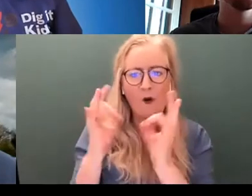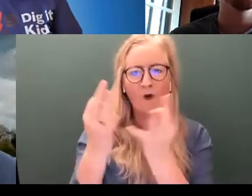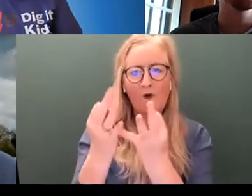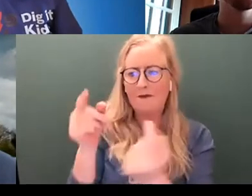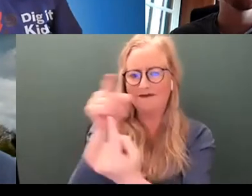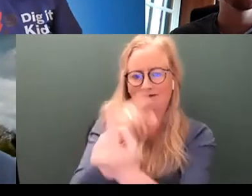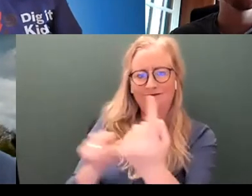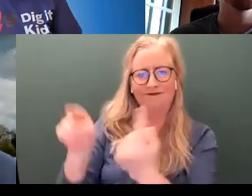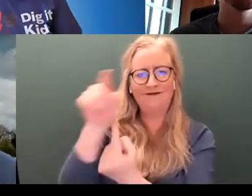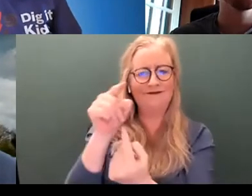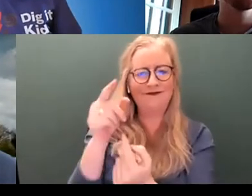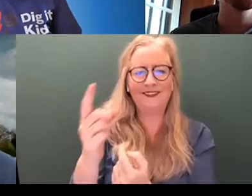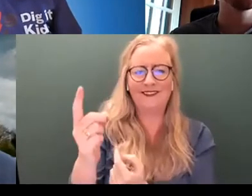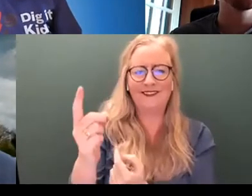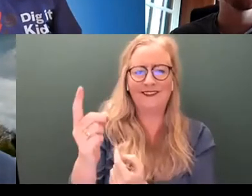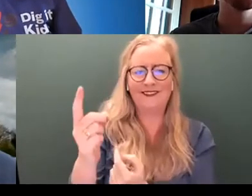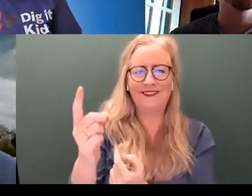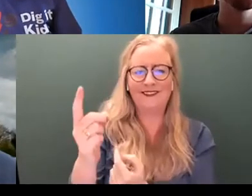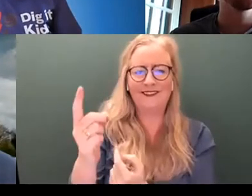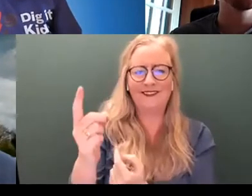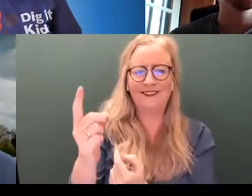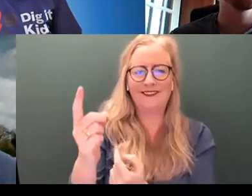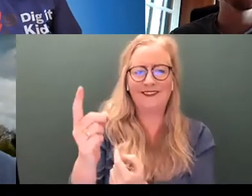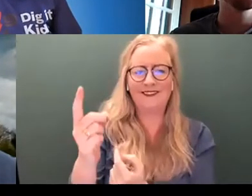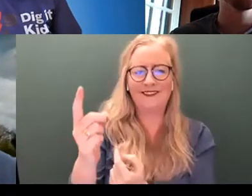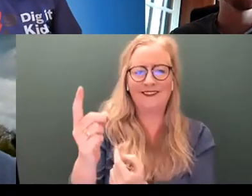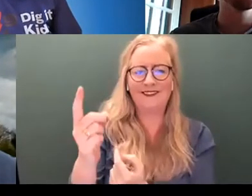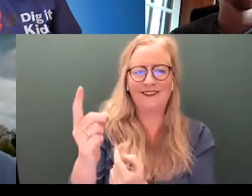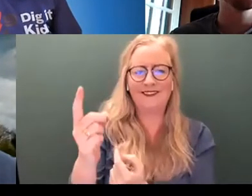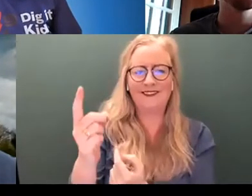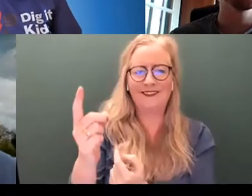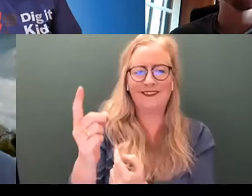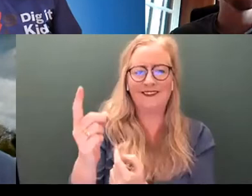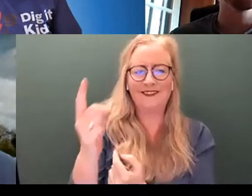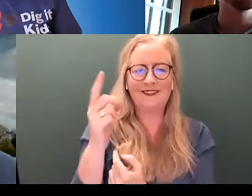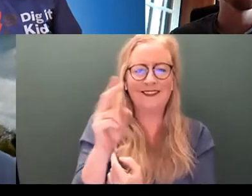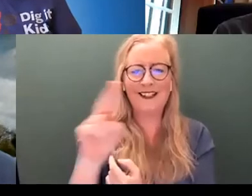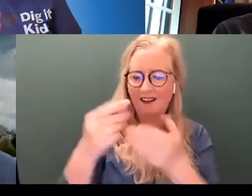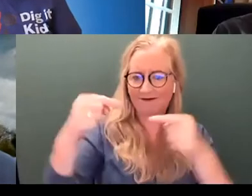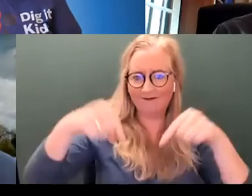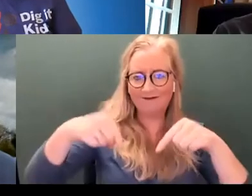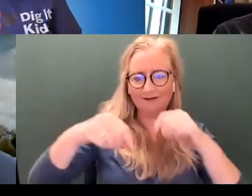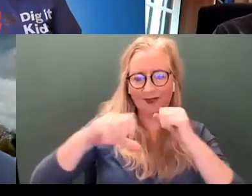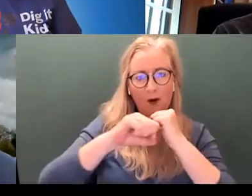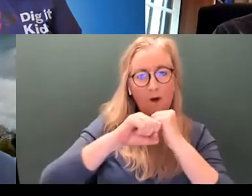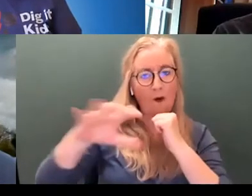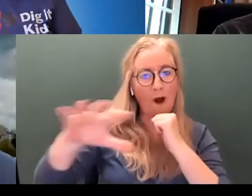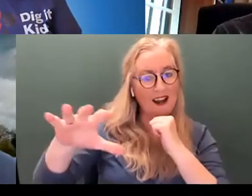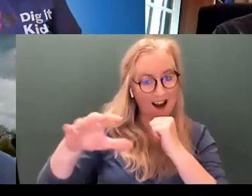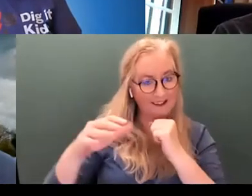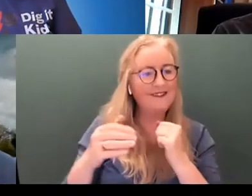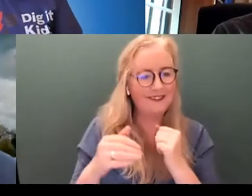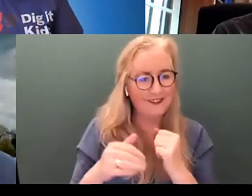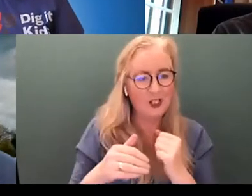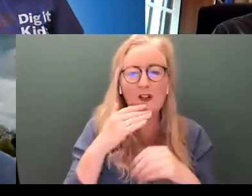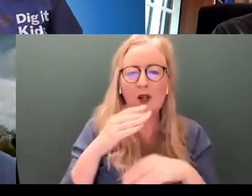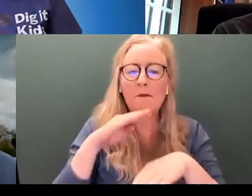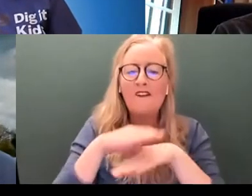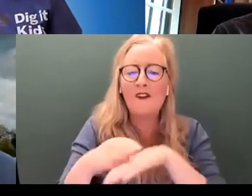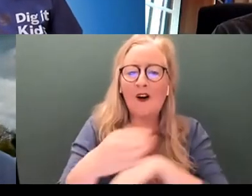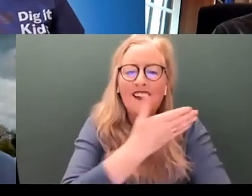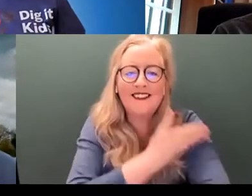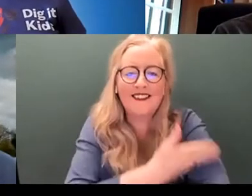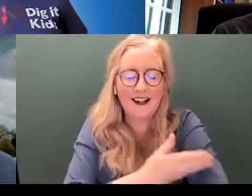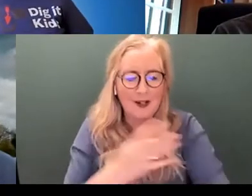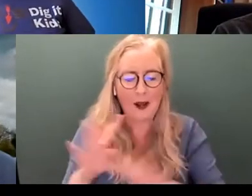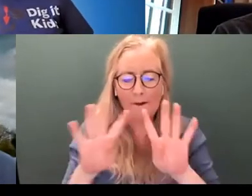may not otherwise have been able to enjoy and to be part of this webinar. So